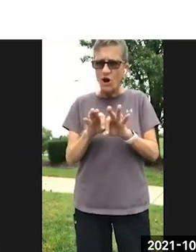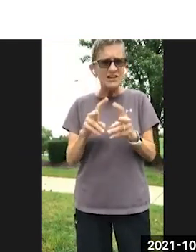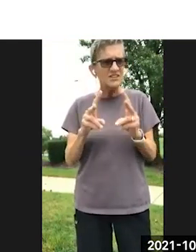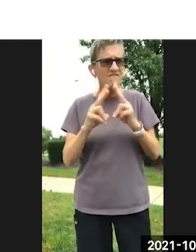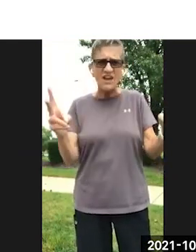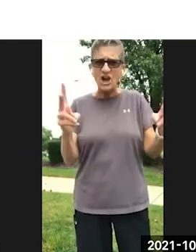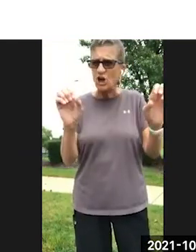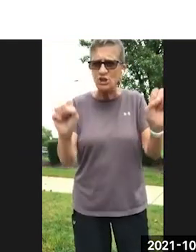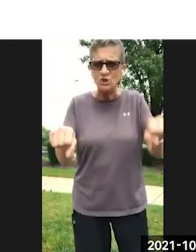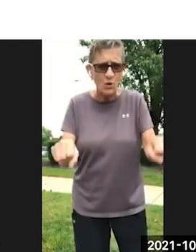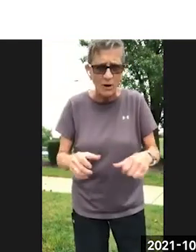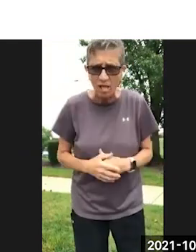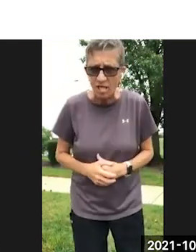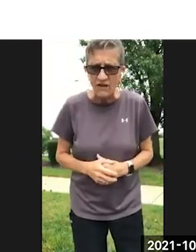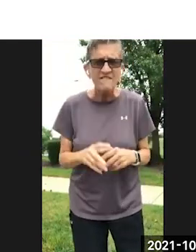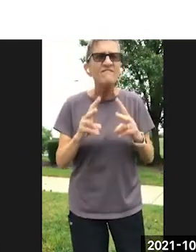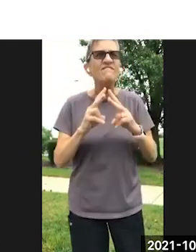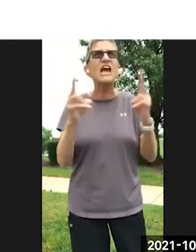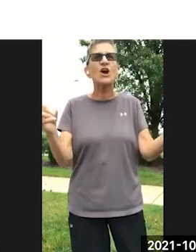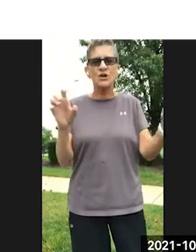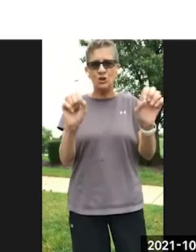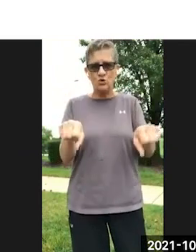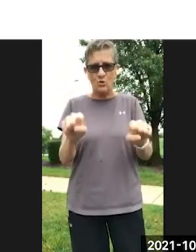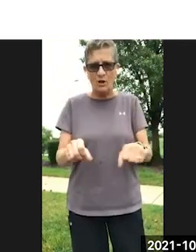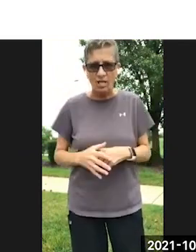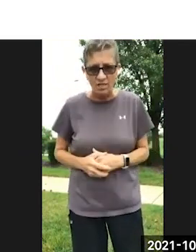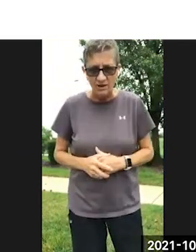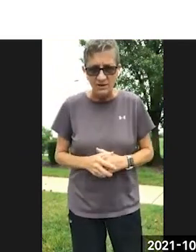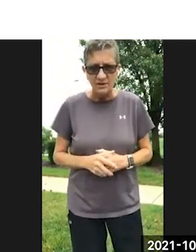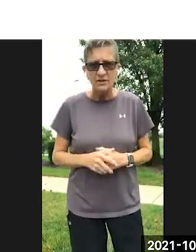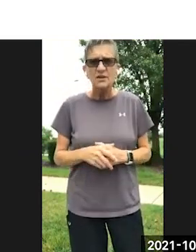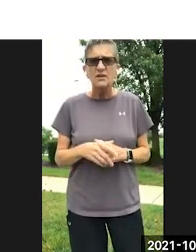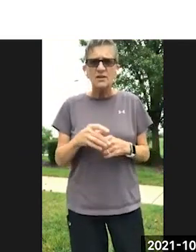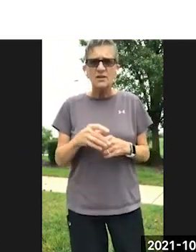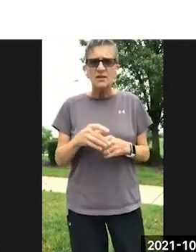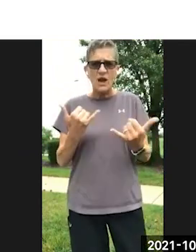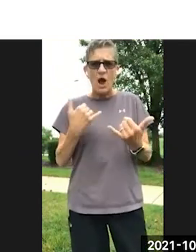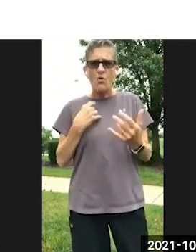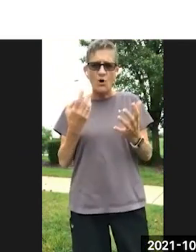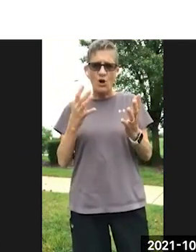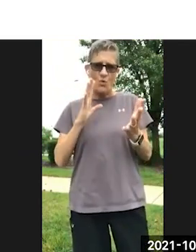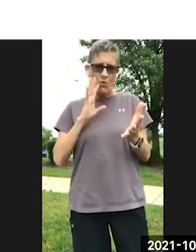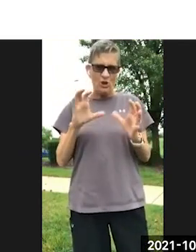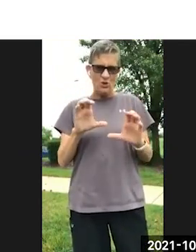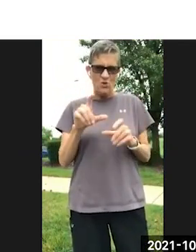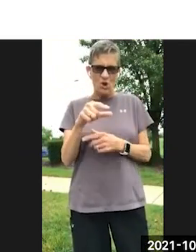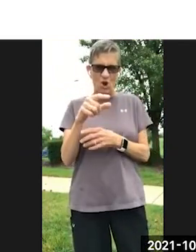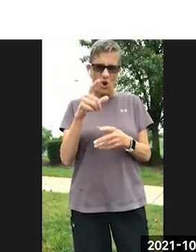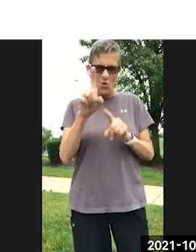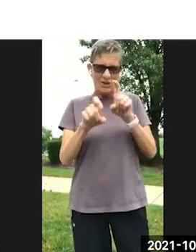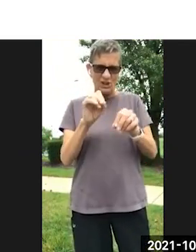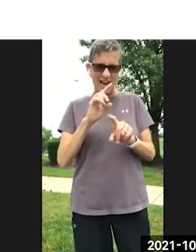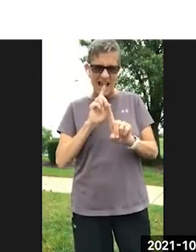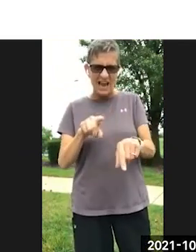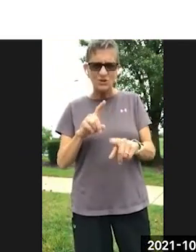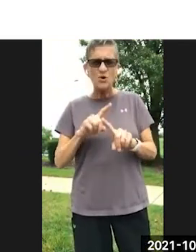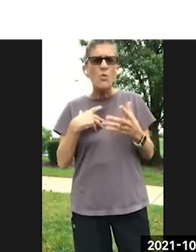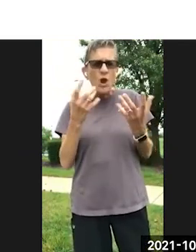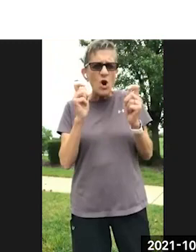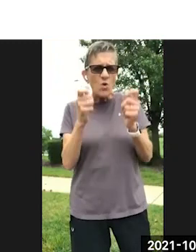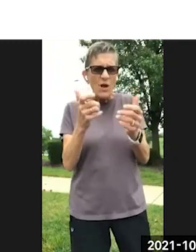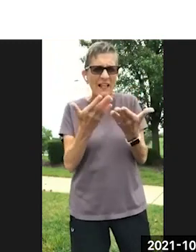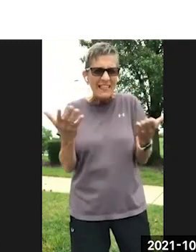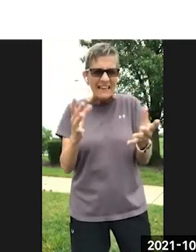really so doable. And so we're going to turn to Q&A in a second, but we just had a couple of quick things that we want to leave